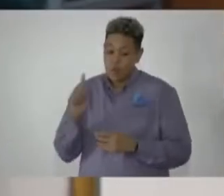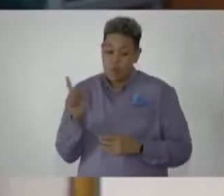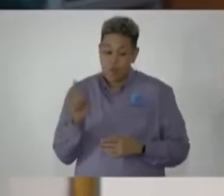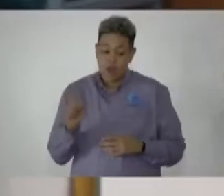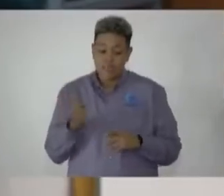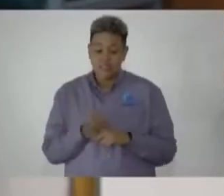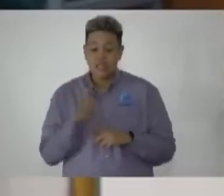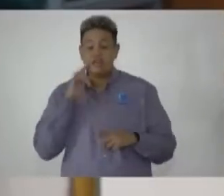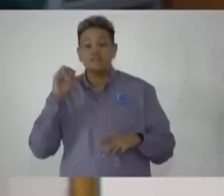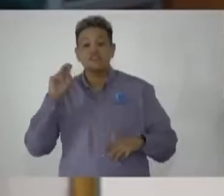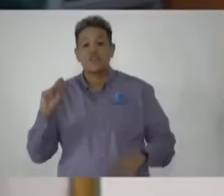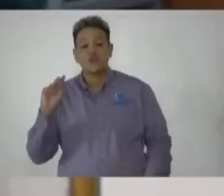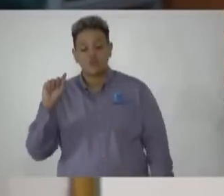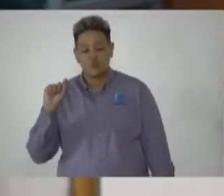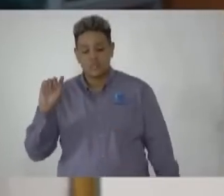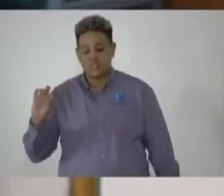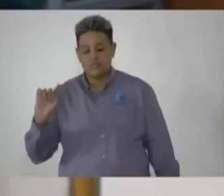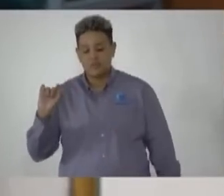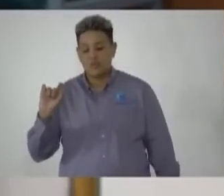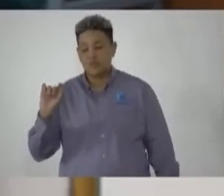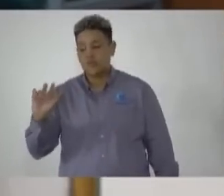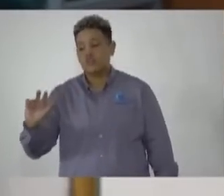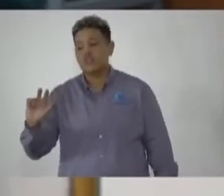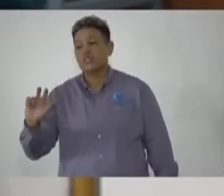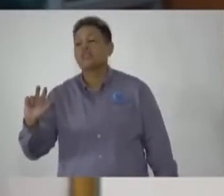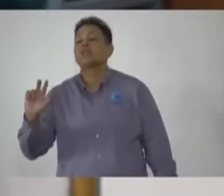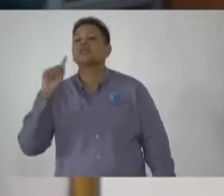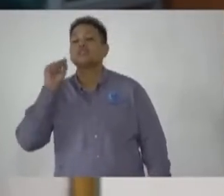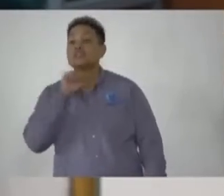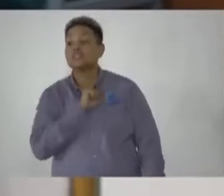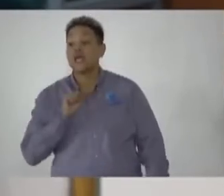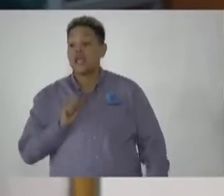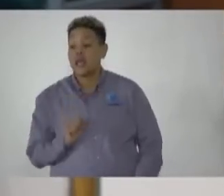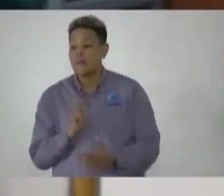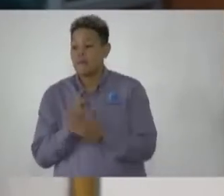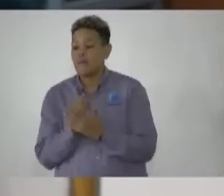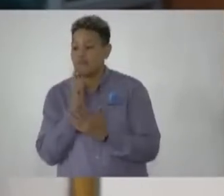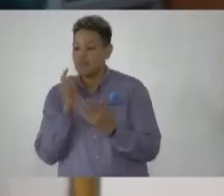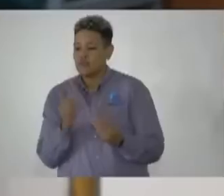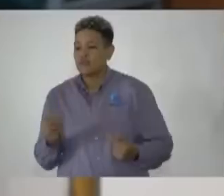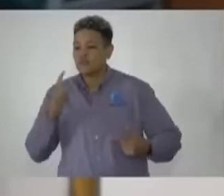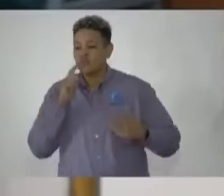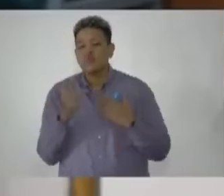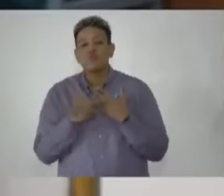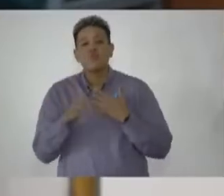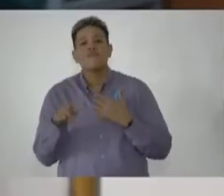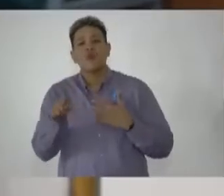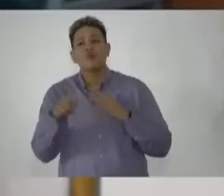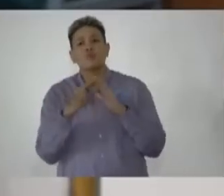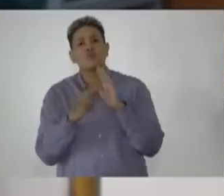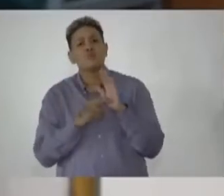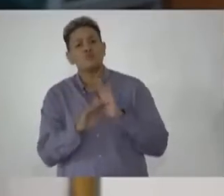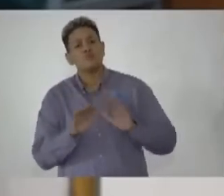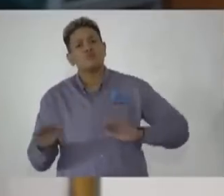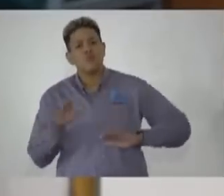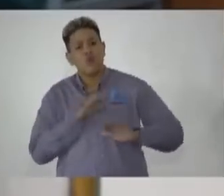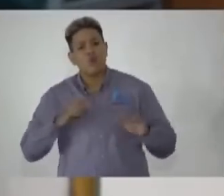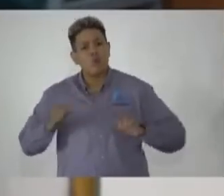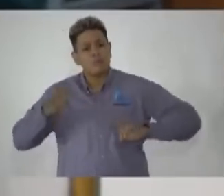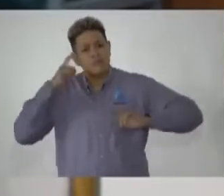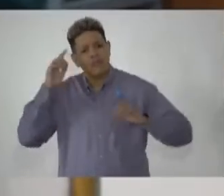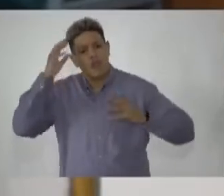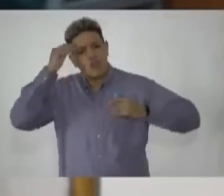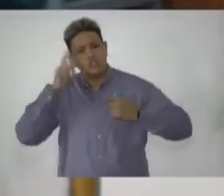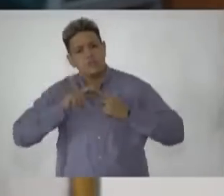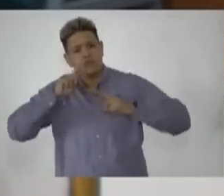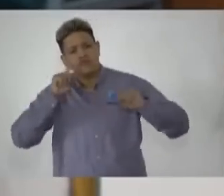Whereas, on January 27, 2023, the Senate approved a resolution to refer to the Standing Orders Committee for